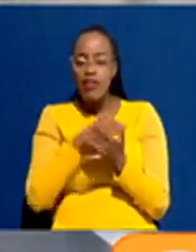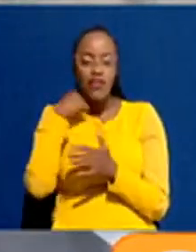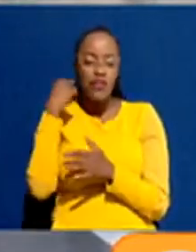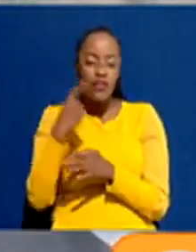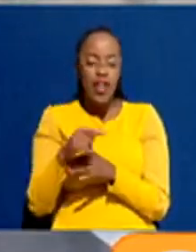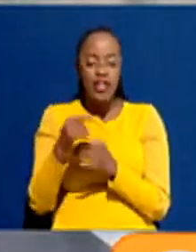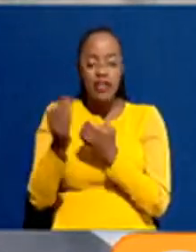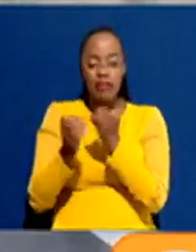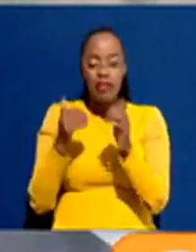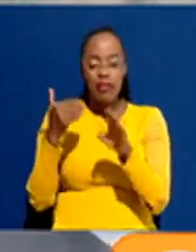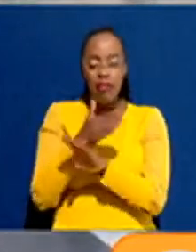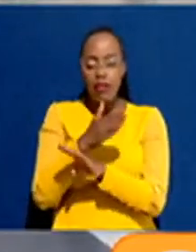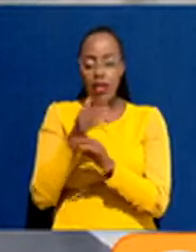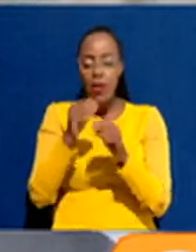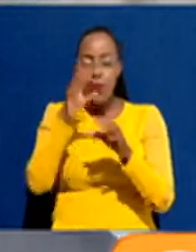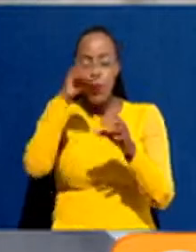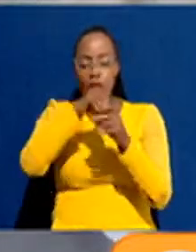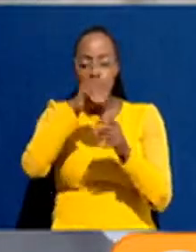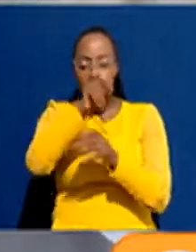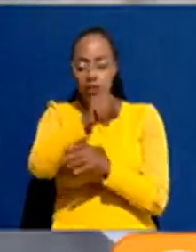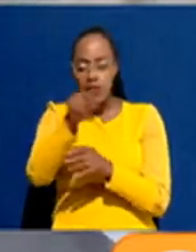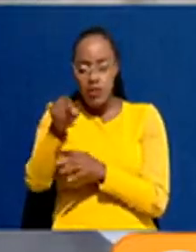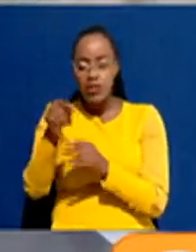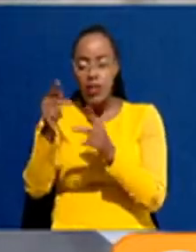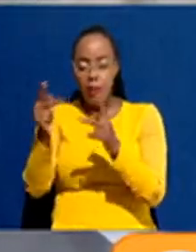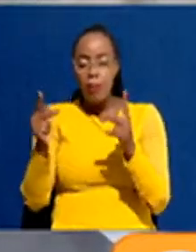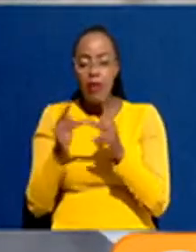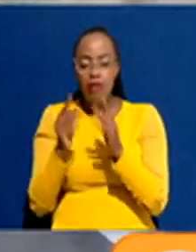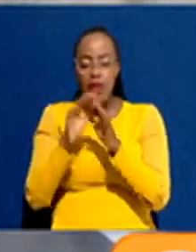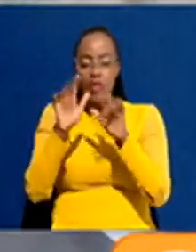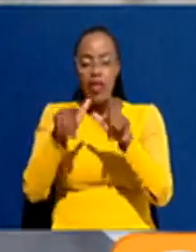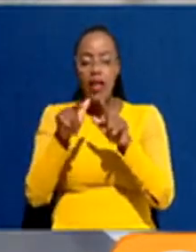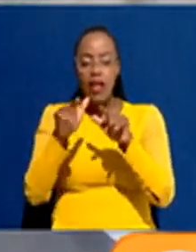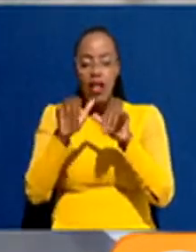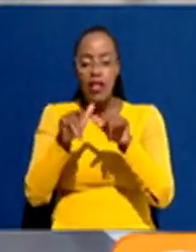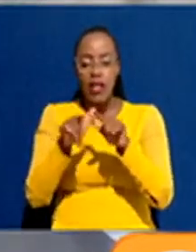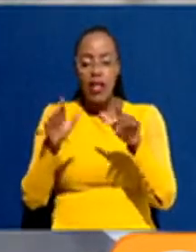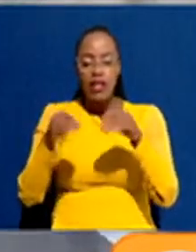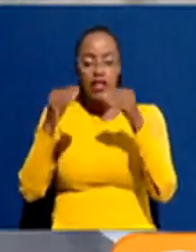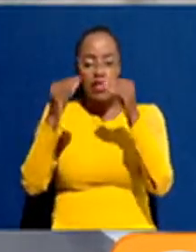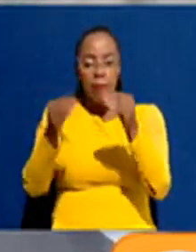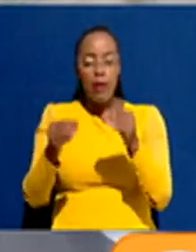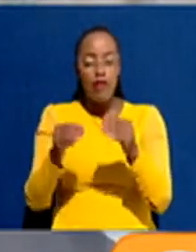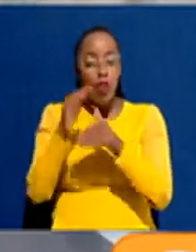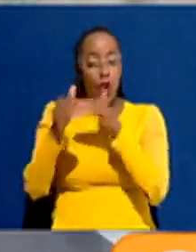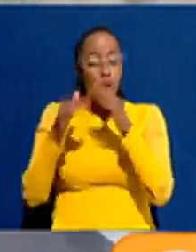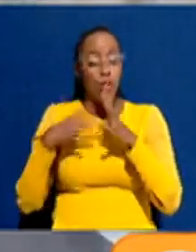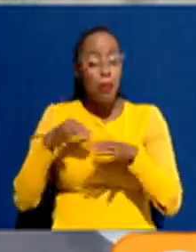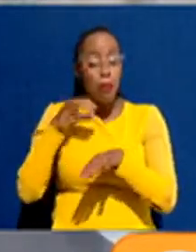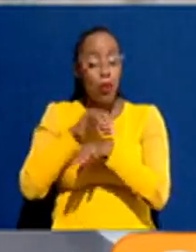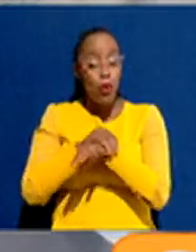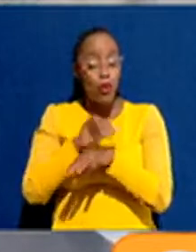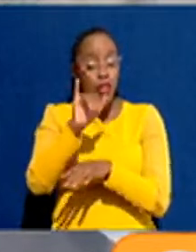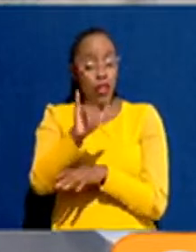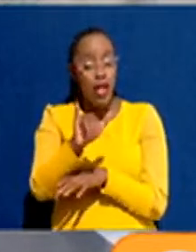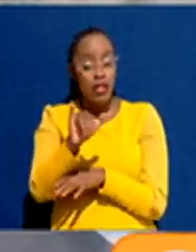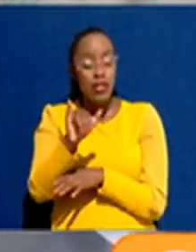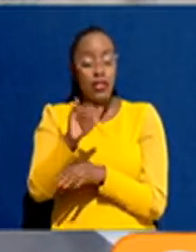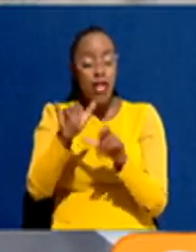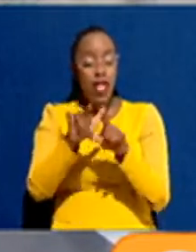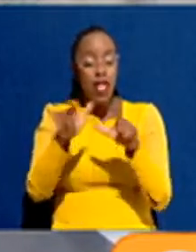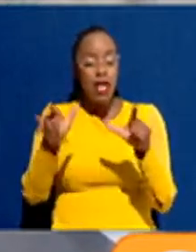dealings with the settlement schemes and with the land distribution. Not everybody got